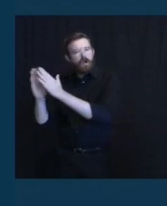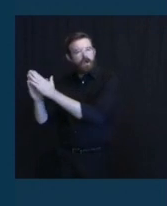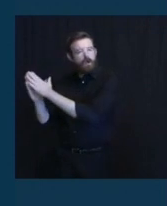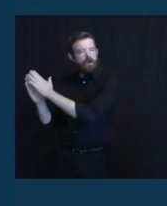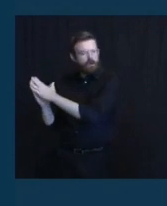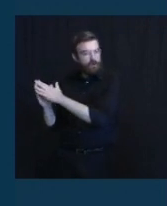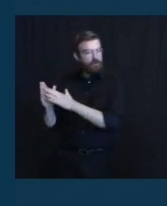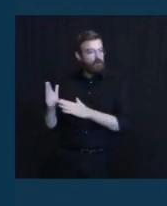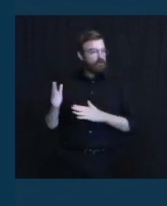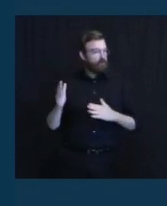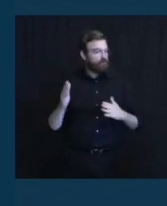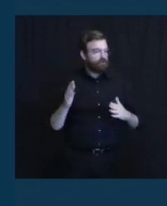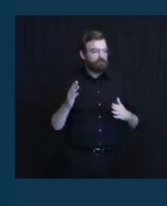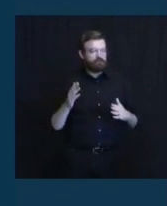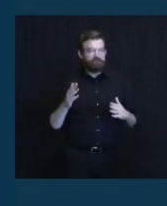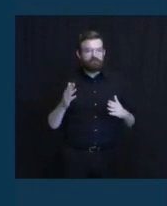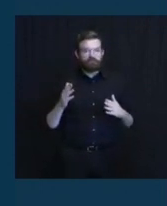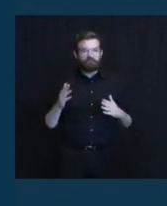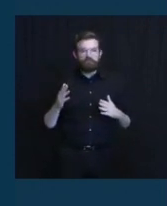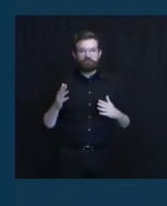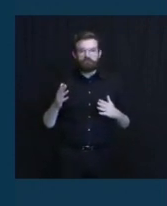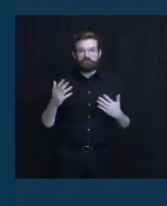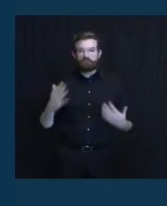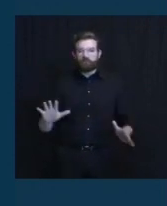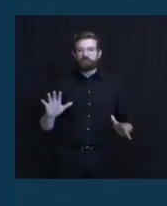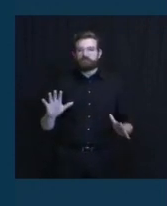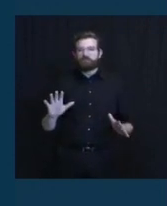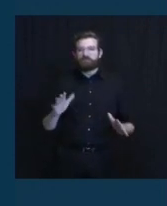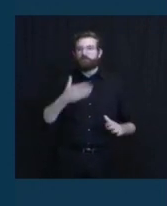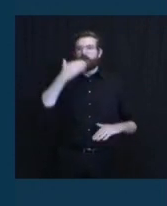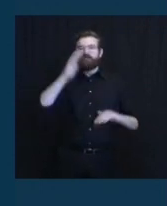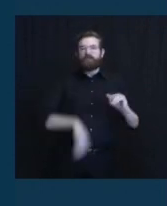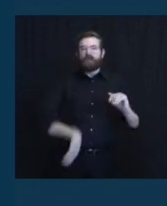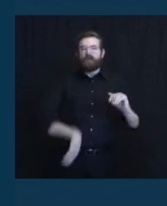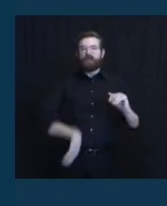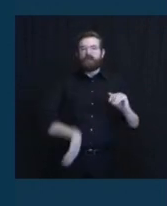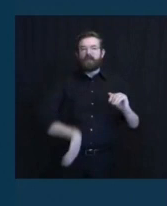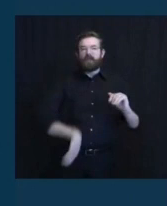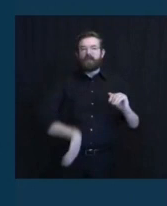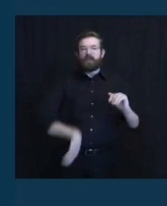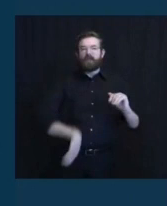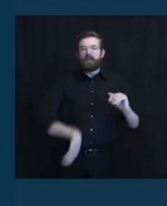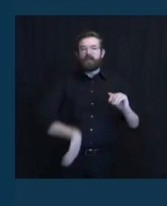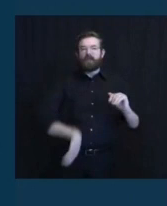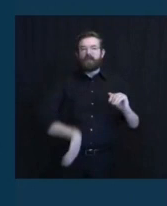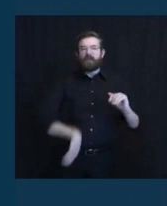cannot let up, folks, until we have a 100% response rate. The census